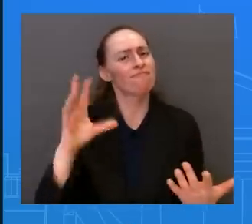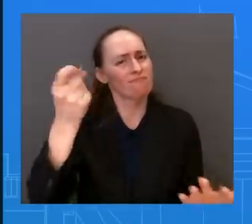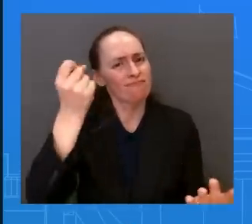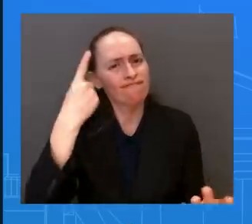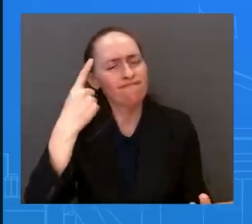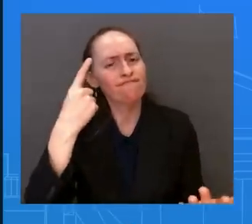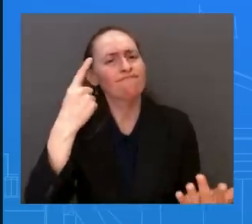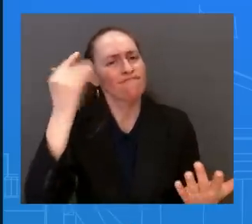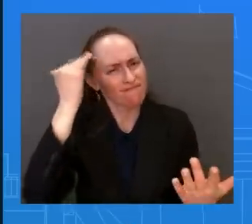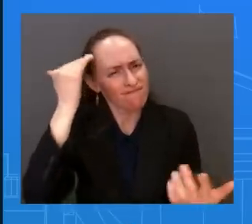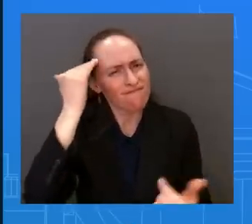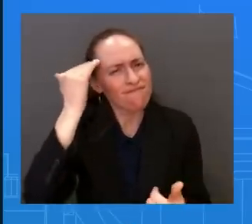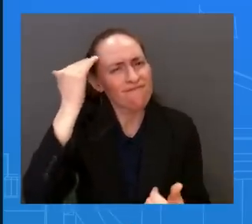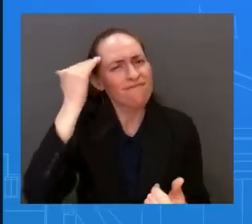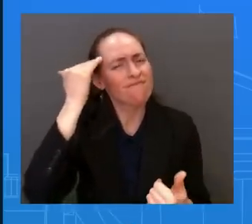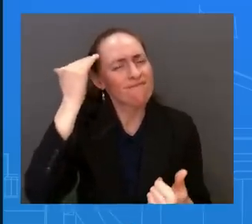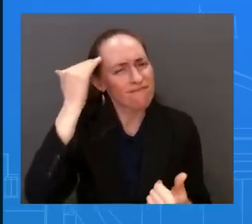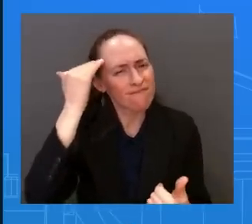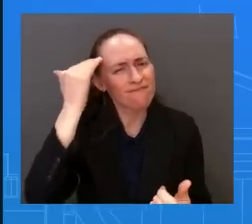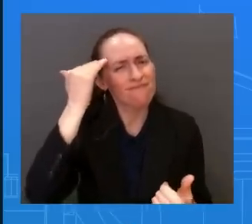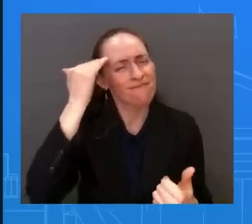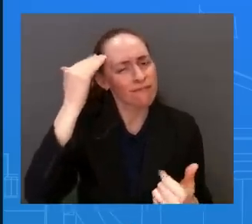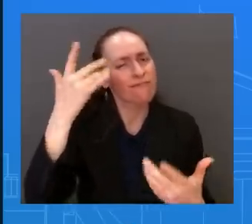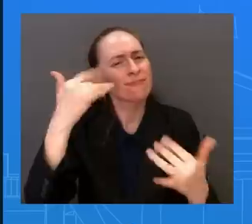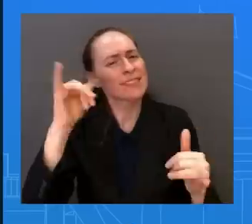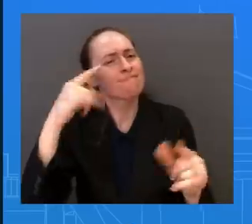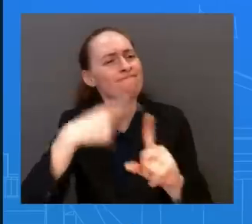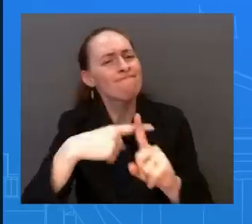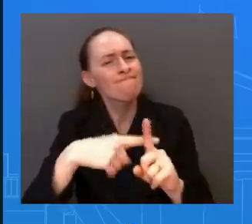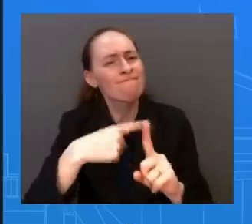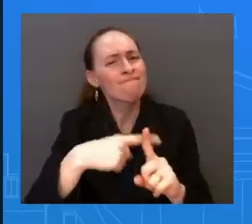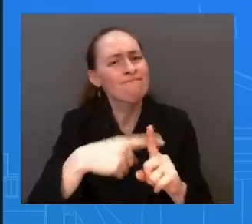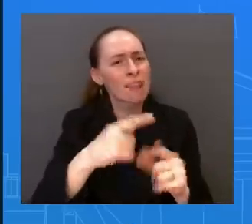And it is the case that if you go around the world, if you talk to